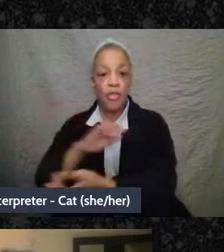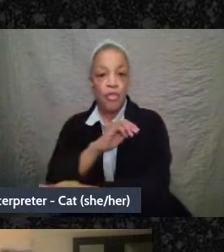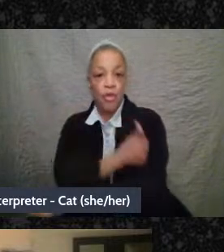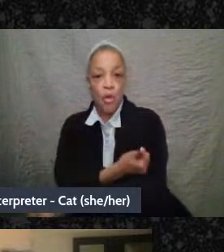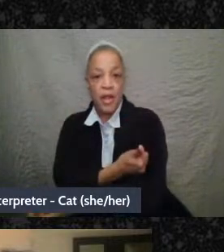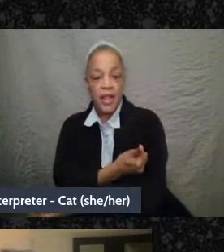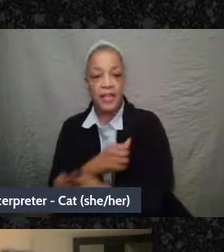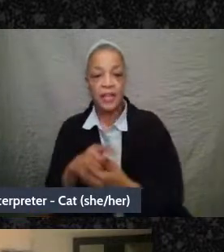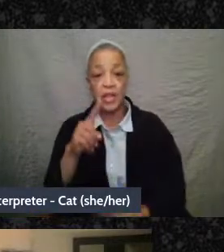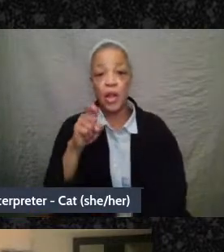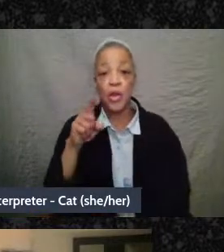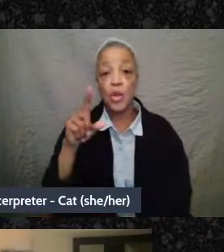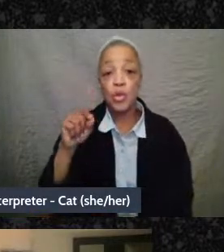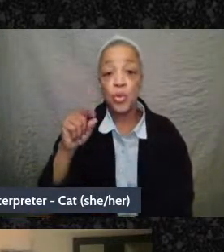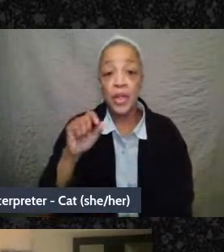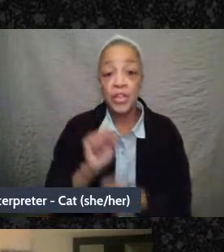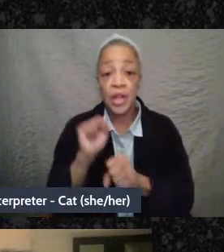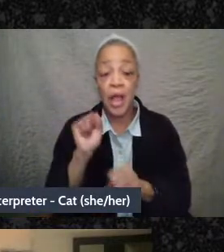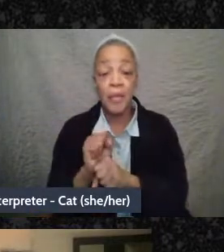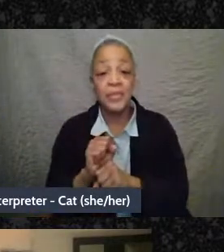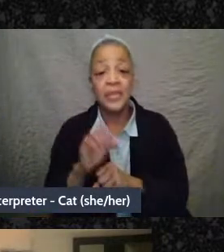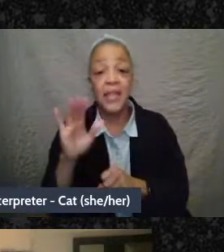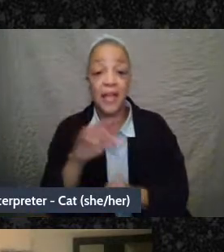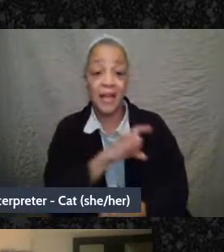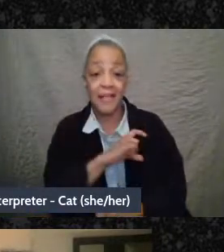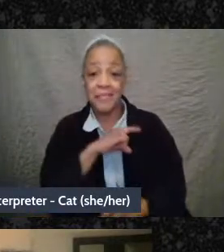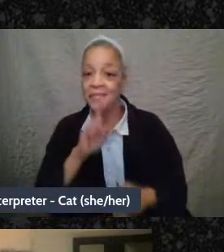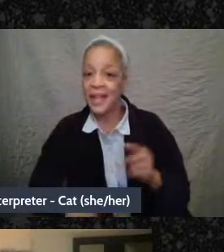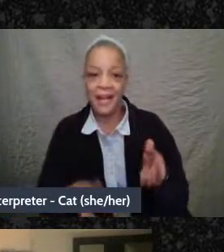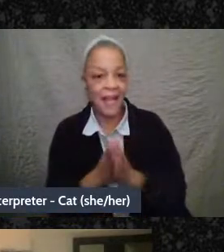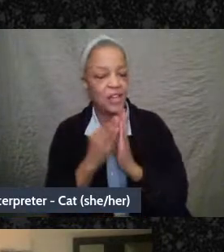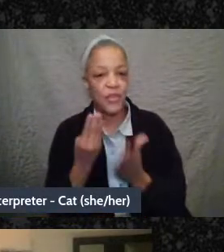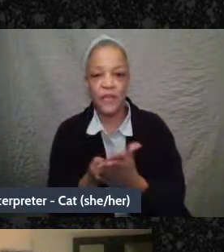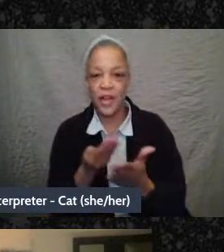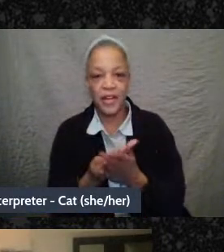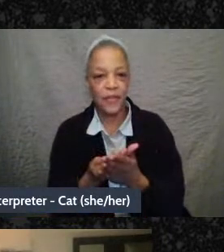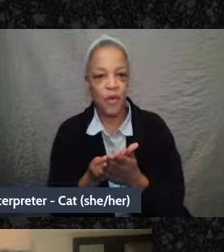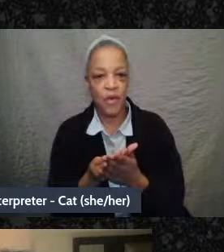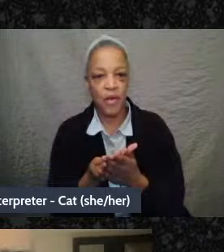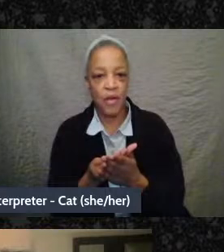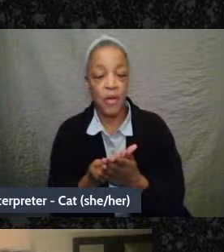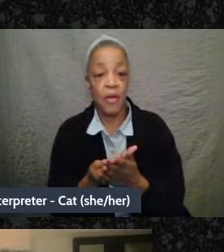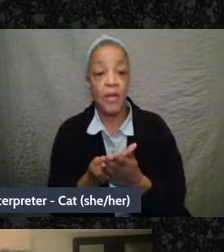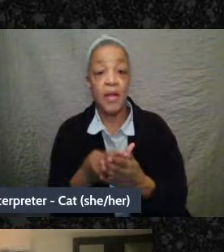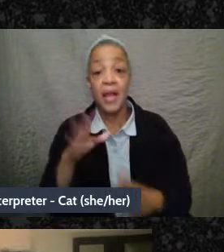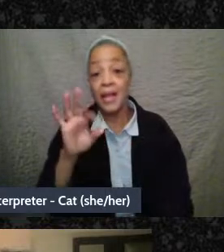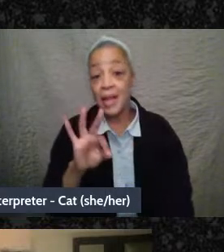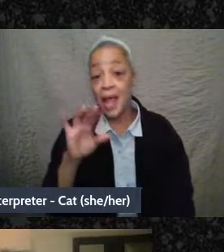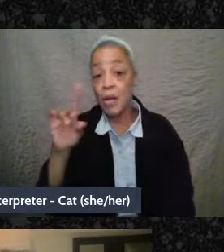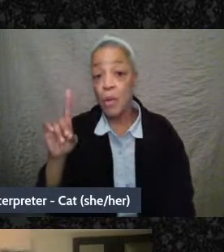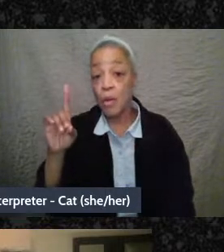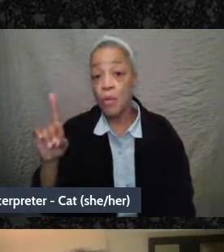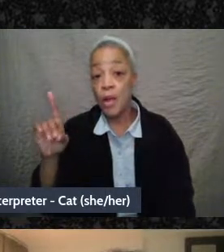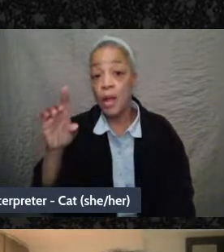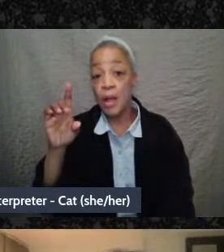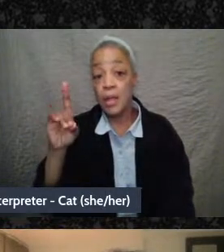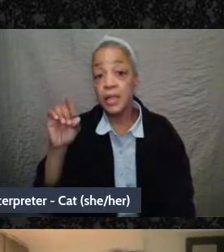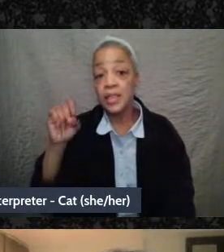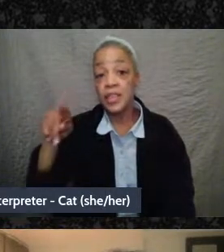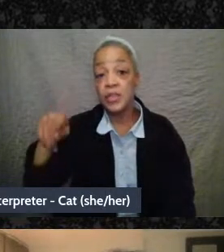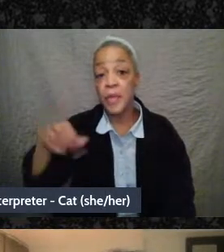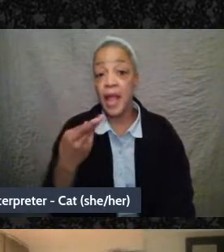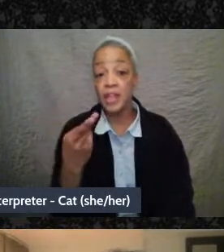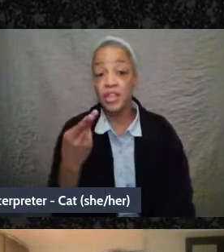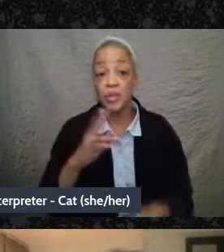the police can't ask for funding for anymore. We civilianized 911 dispatch, and we also moved